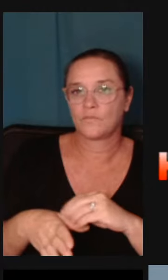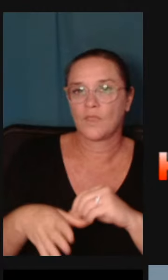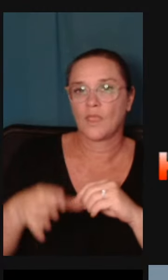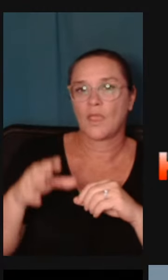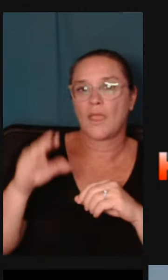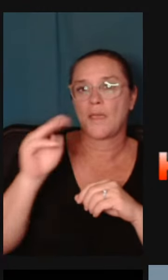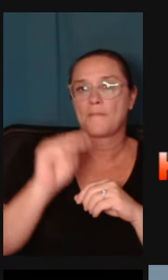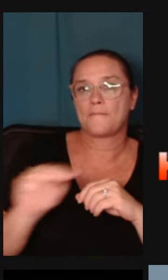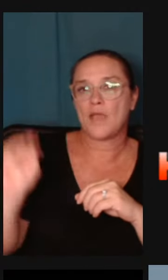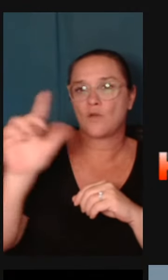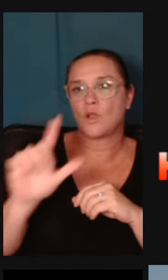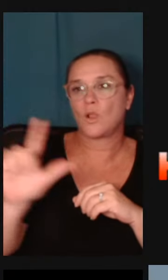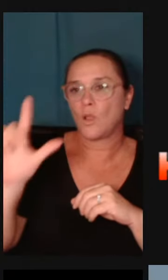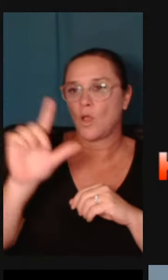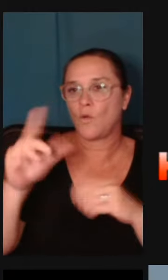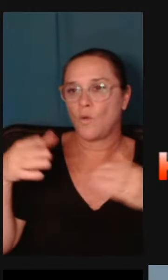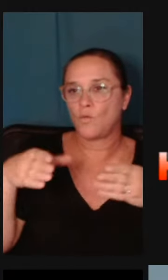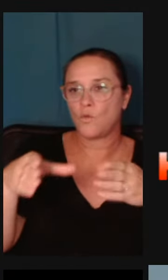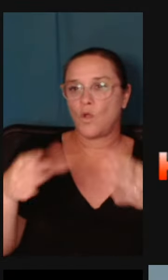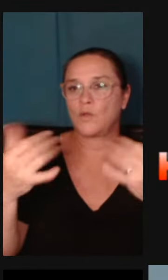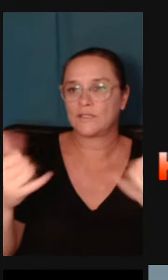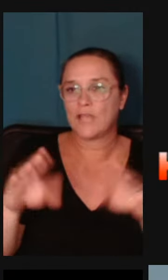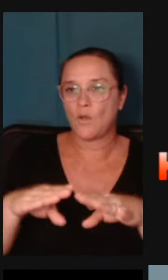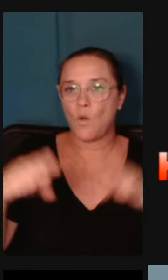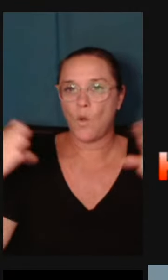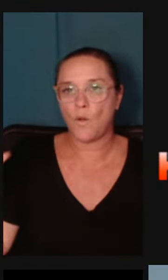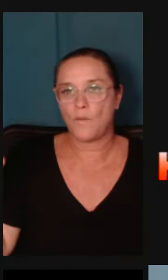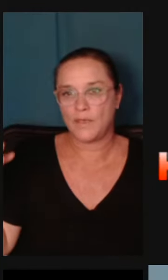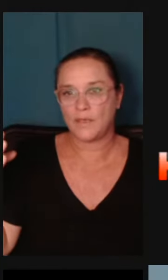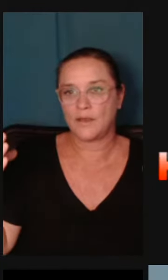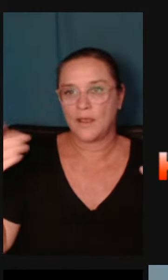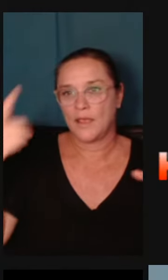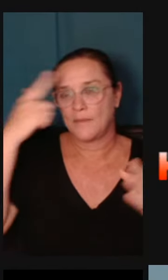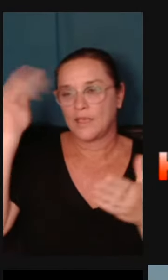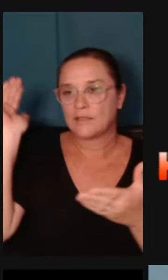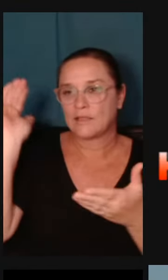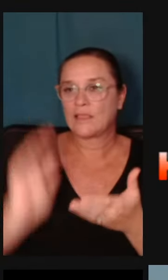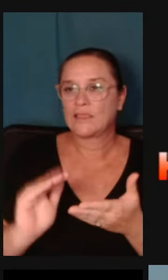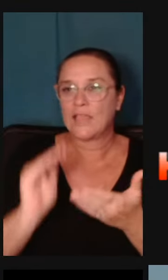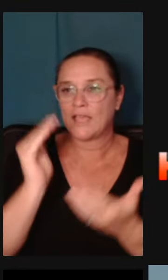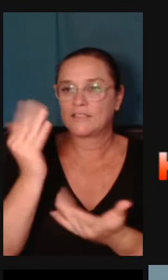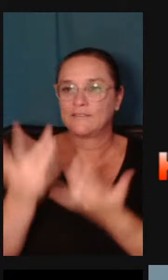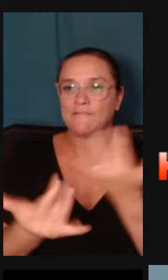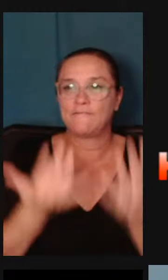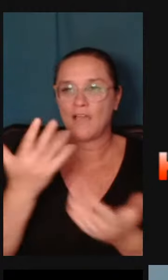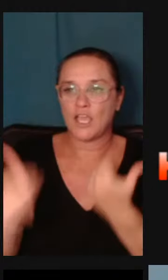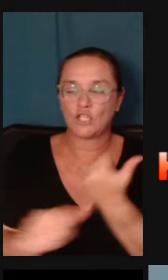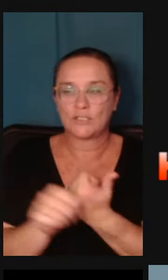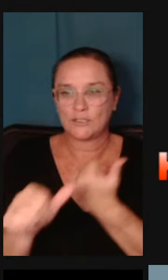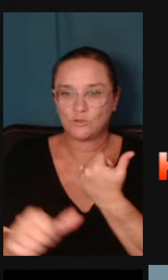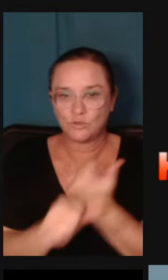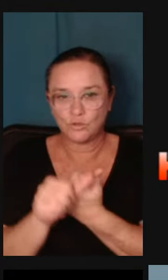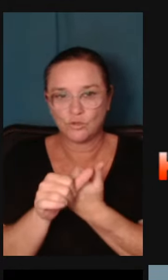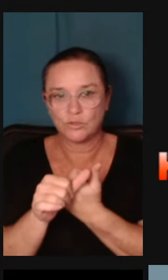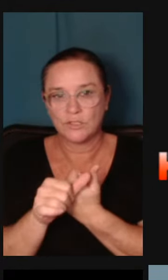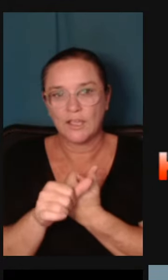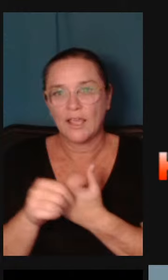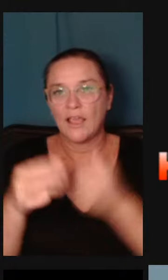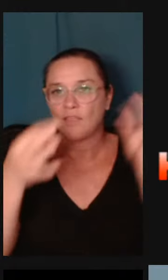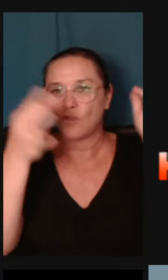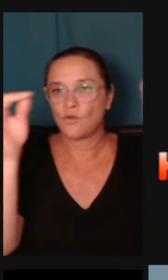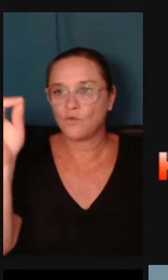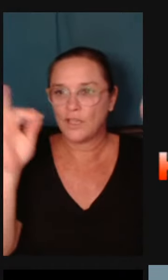Maunaloa Road is open, now open due to reduced fire danger. Park managers closed the road